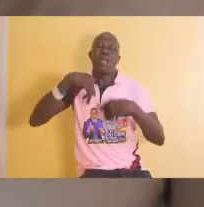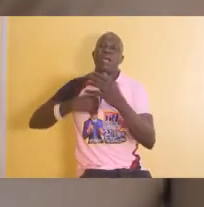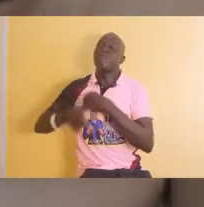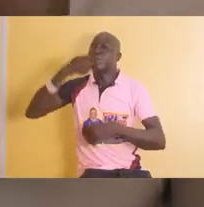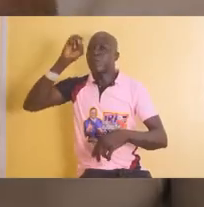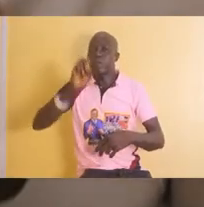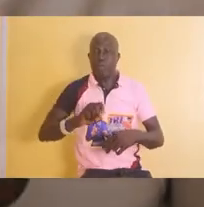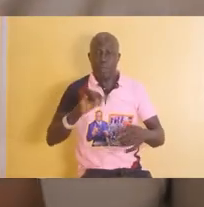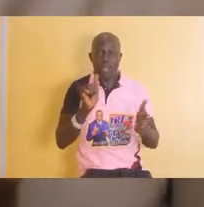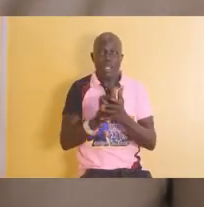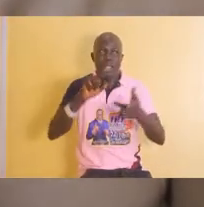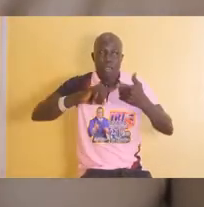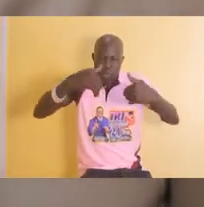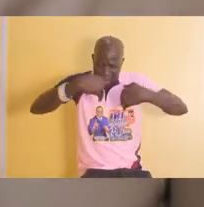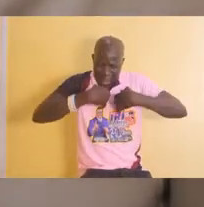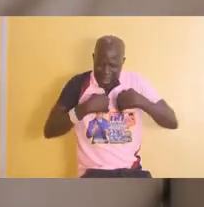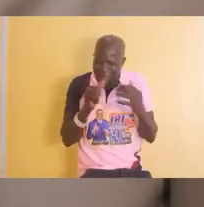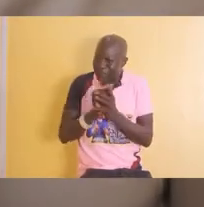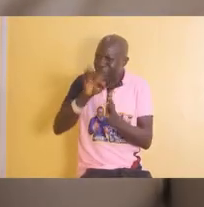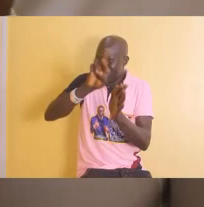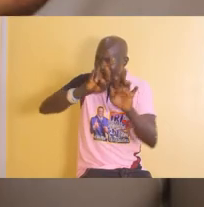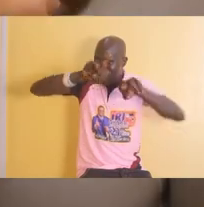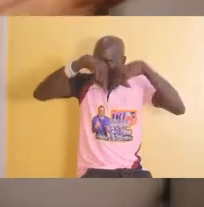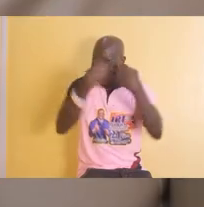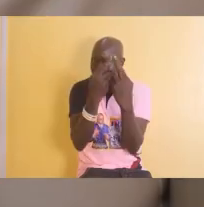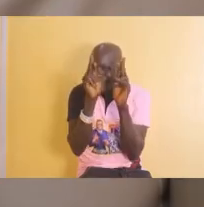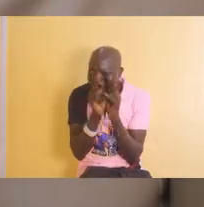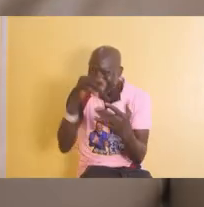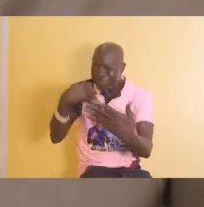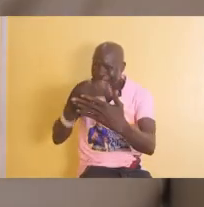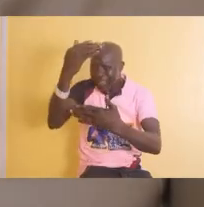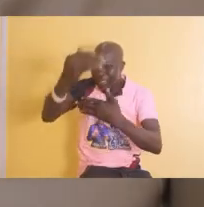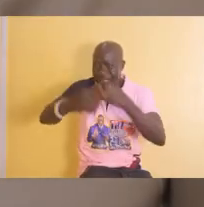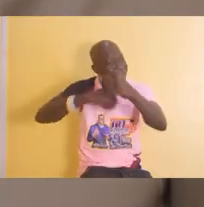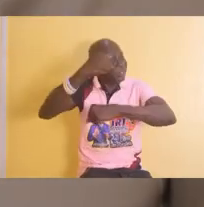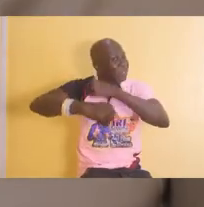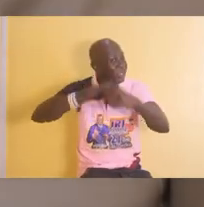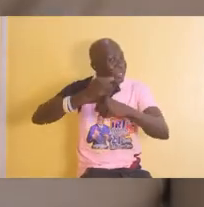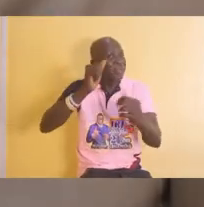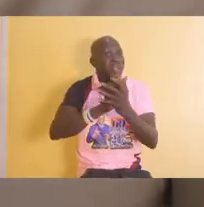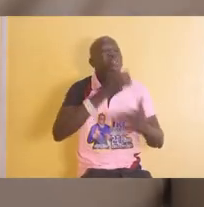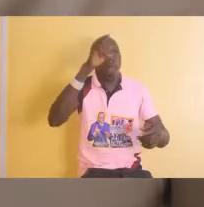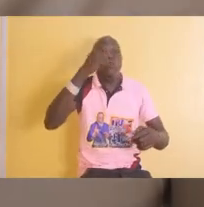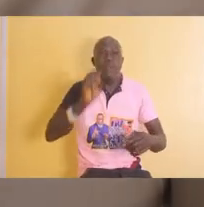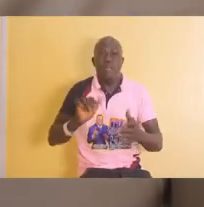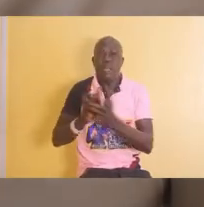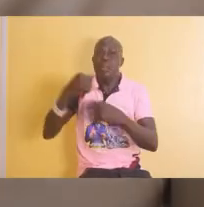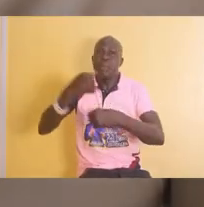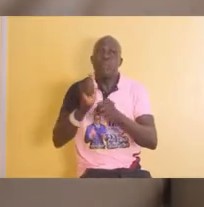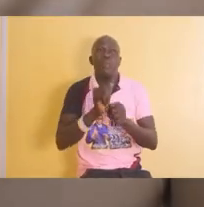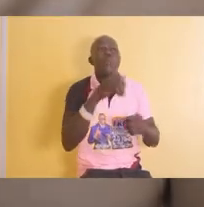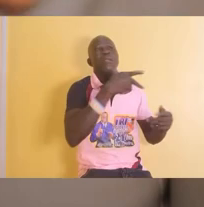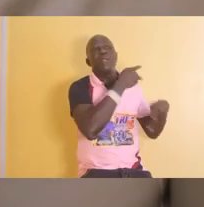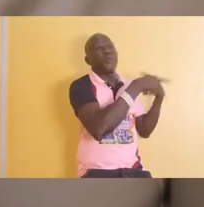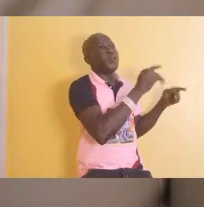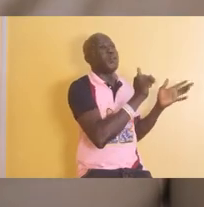hearing us eniyan podo ni oye everybody must have the ready for sunday ya loruko jesus in the name of jesus ma je mu ta lo lowo lowo yi the